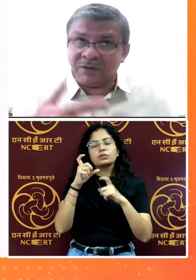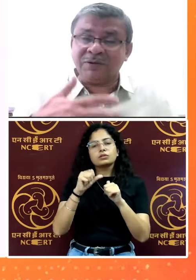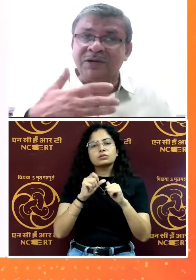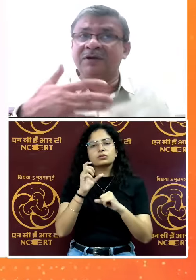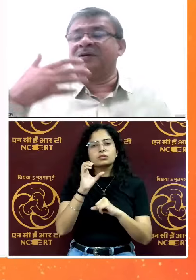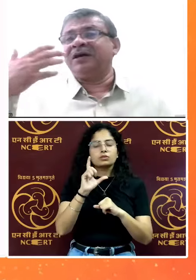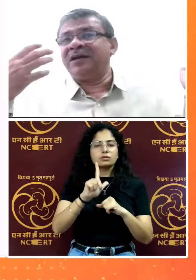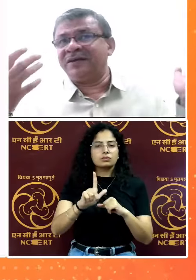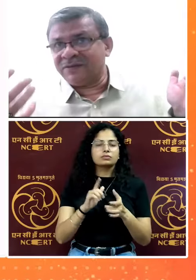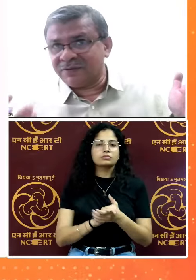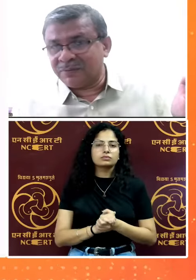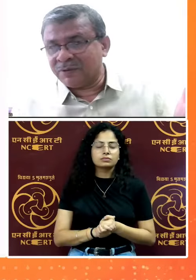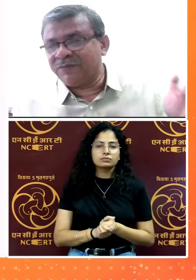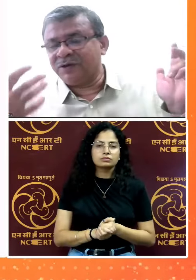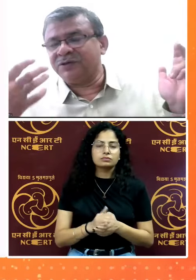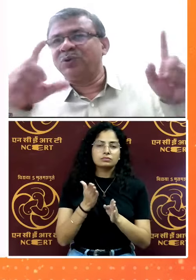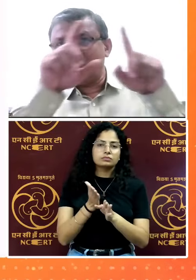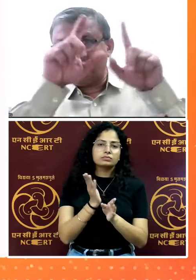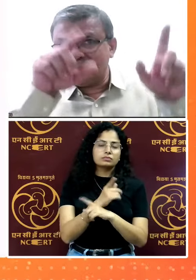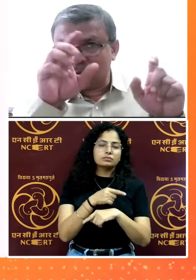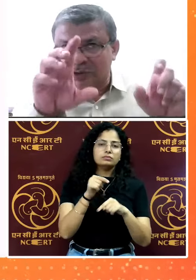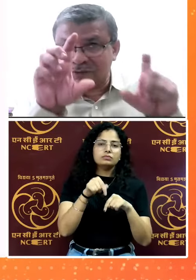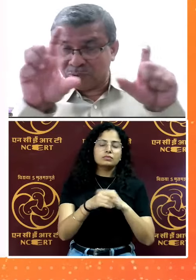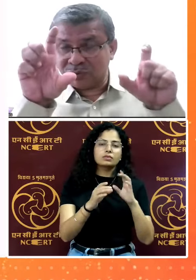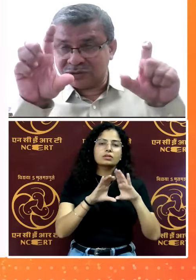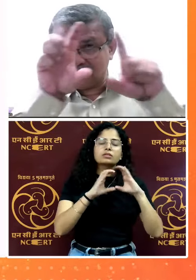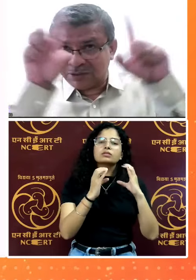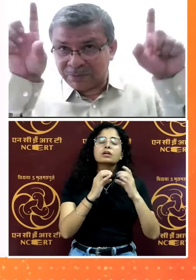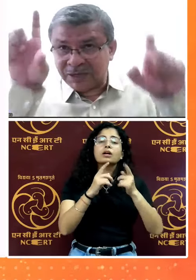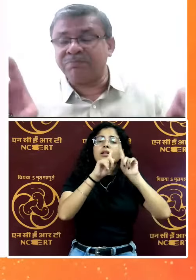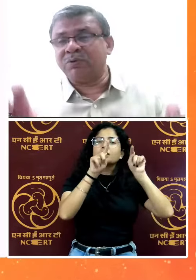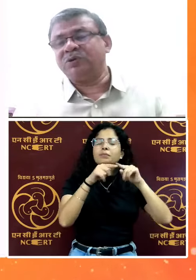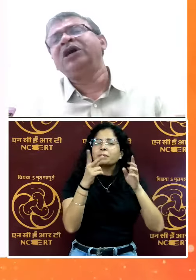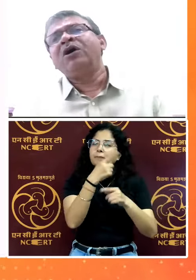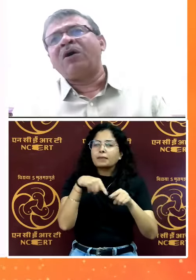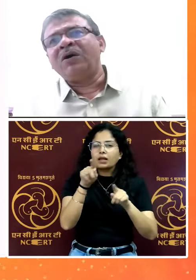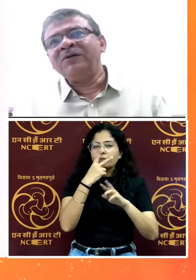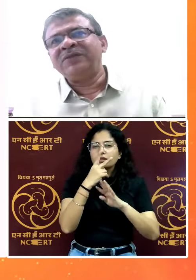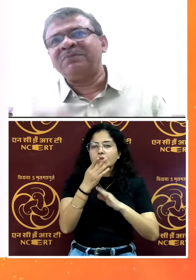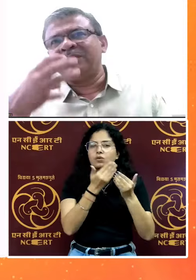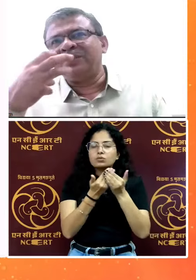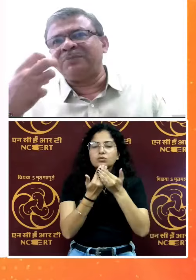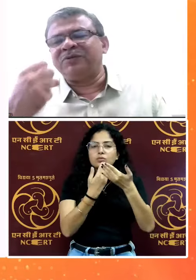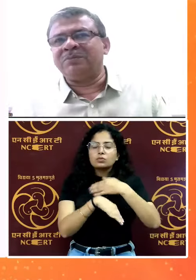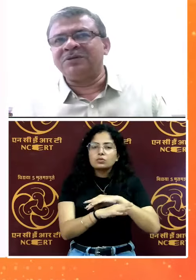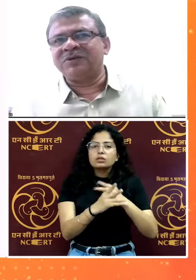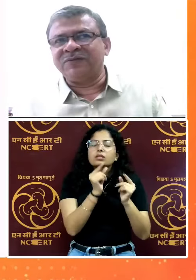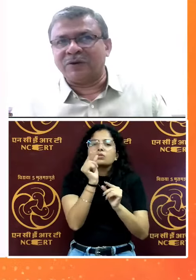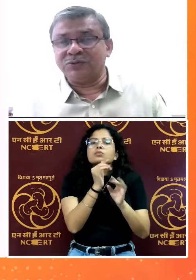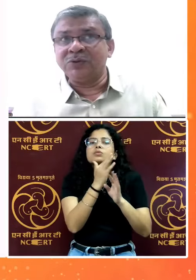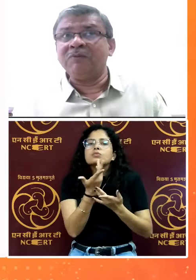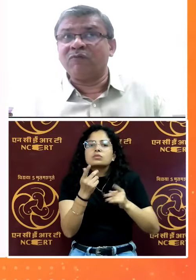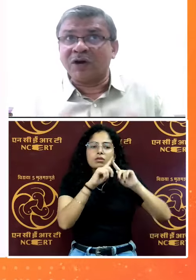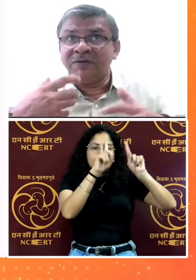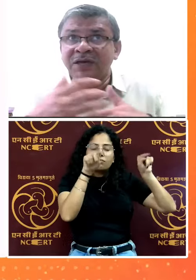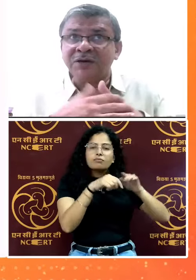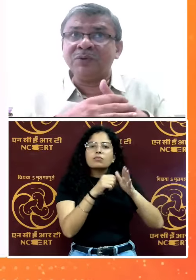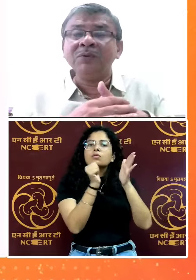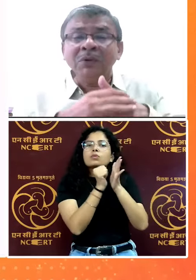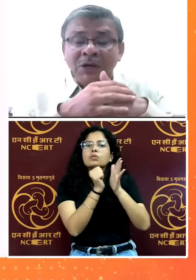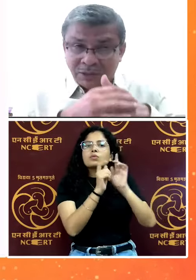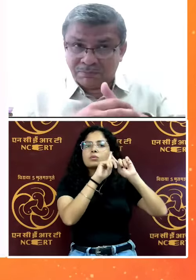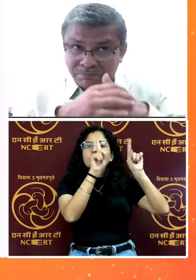in our earlier system of schooling, the notice boards or the pin-up boards, all of them are good absorbers of sound. So what